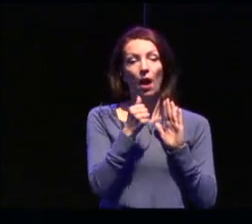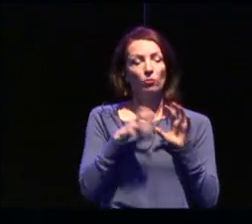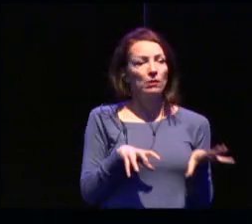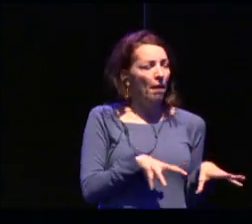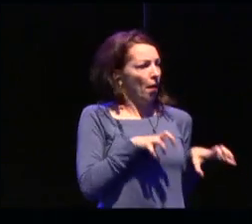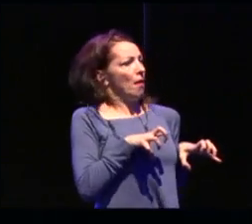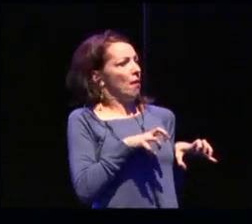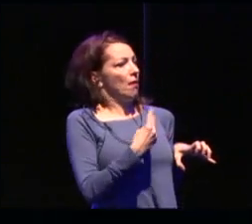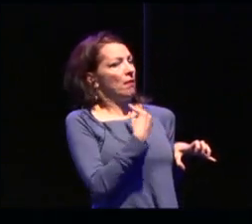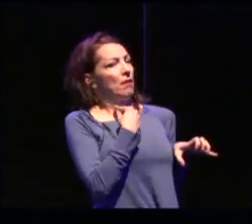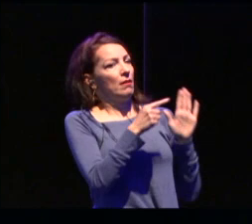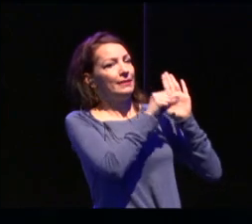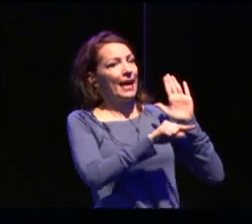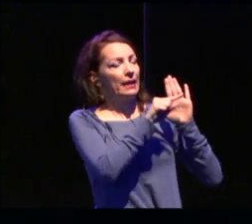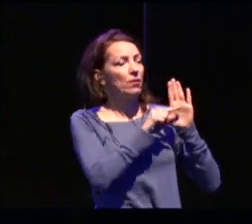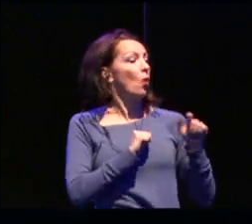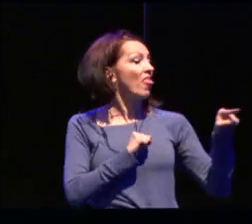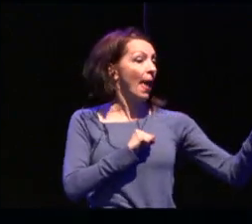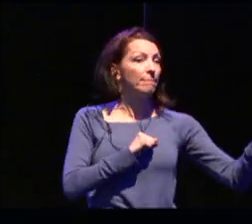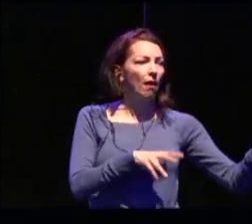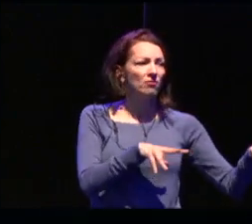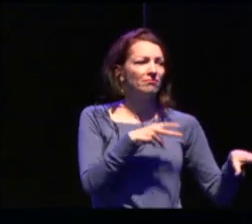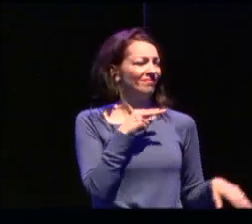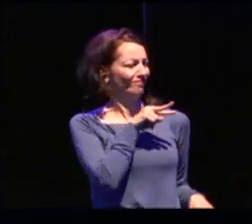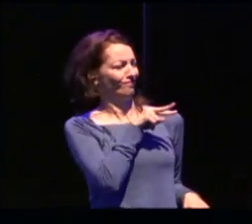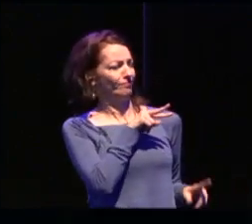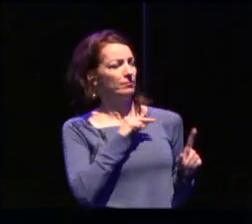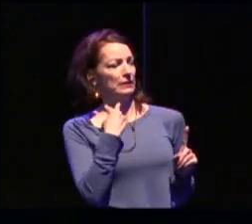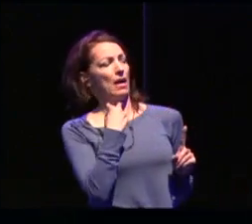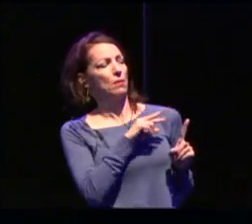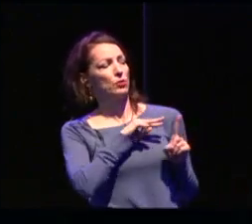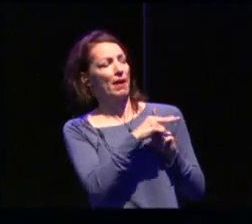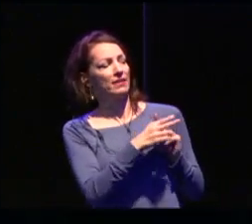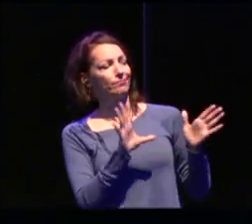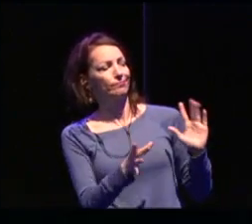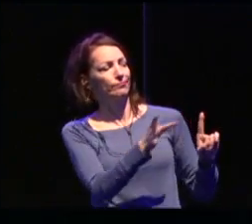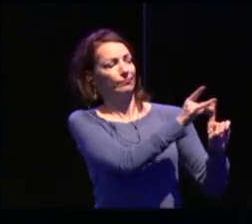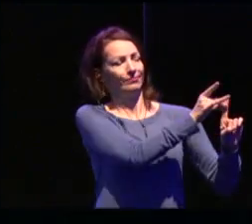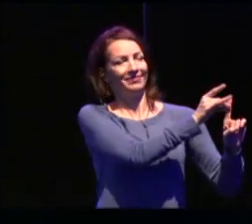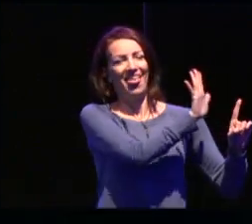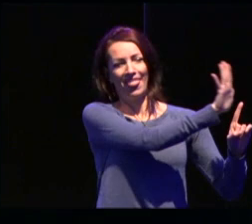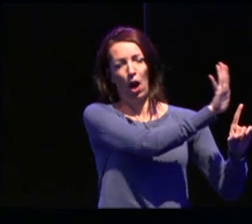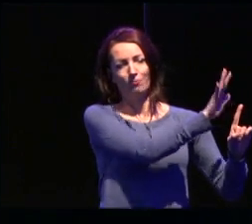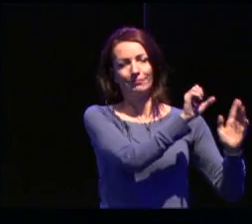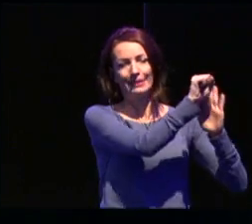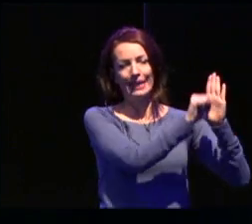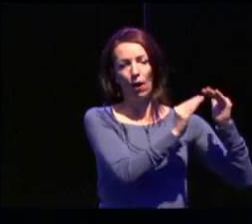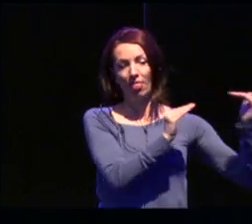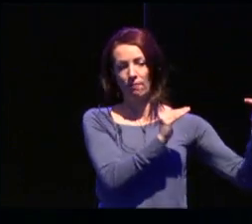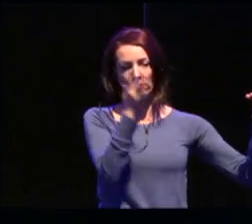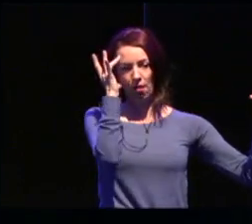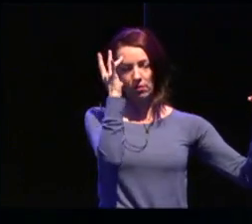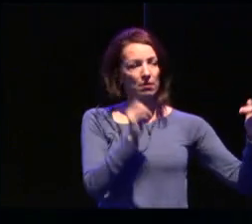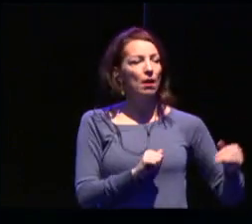petrify individuals into whatever state they're in, but you're also